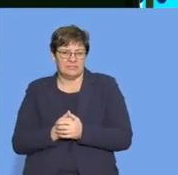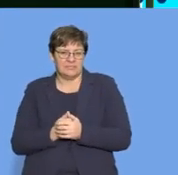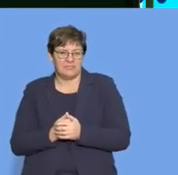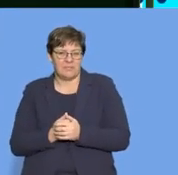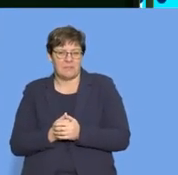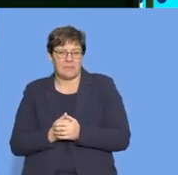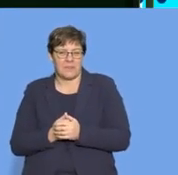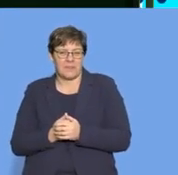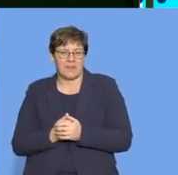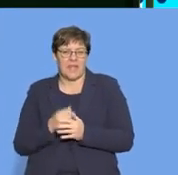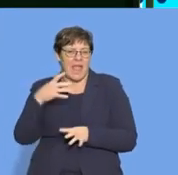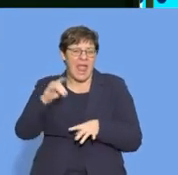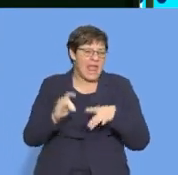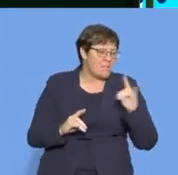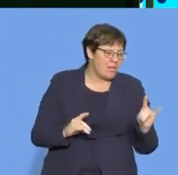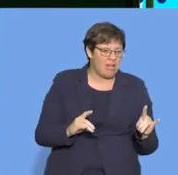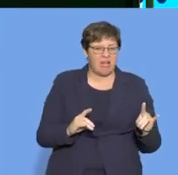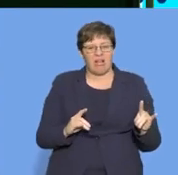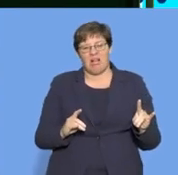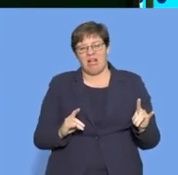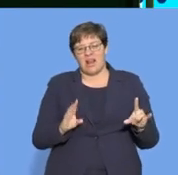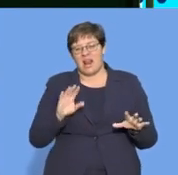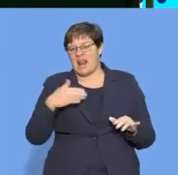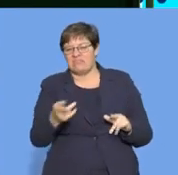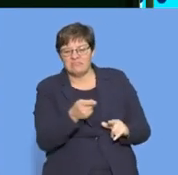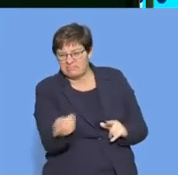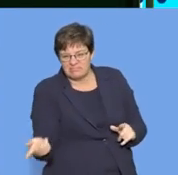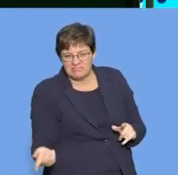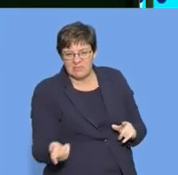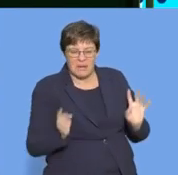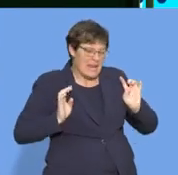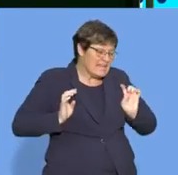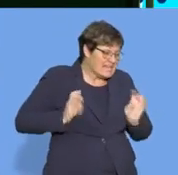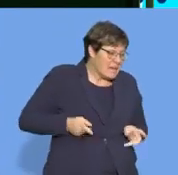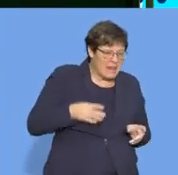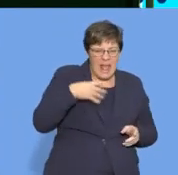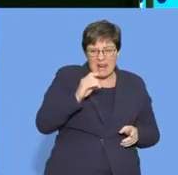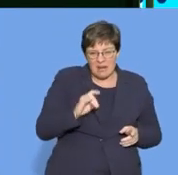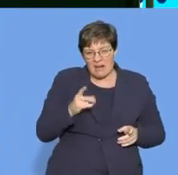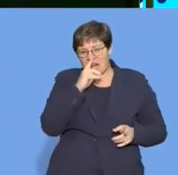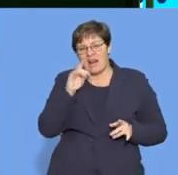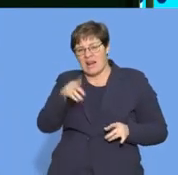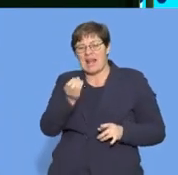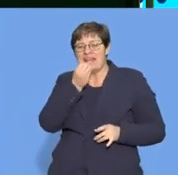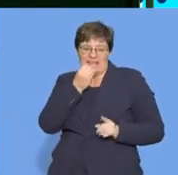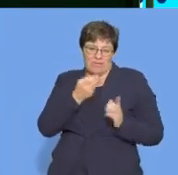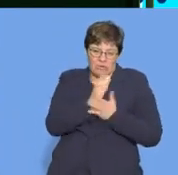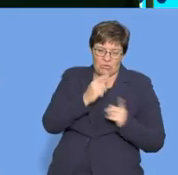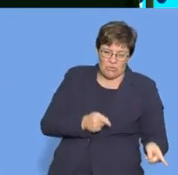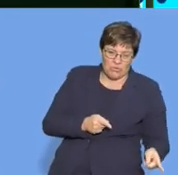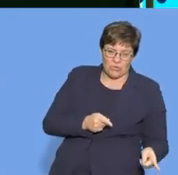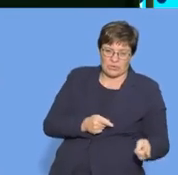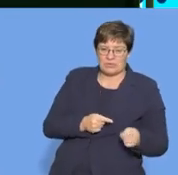find tools, they would find animal remains. So for example, skeletons of animals that might have